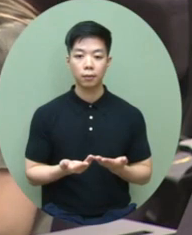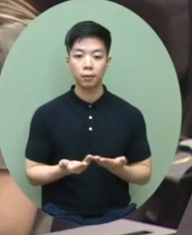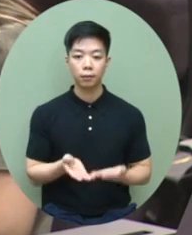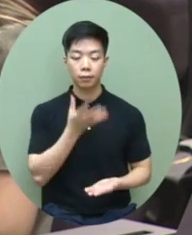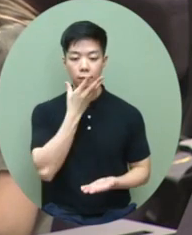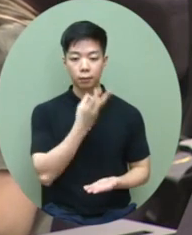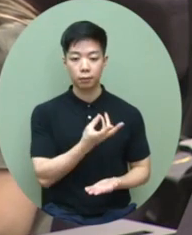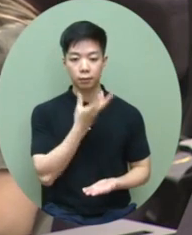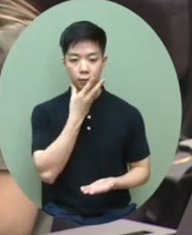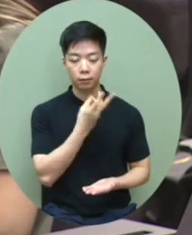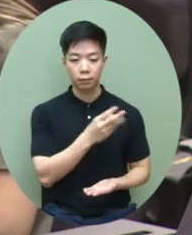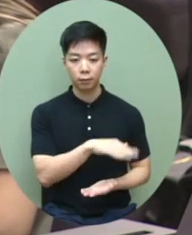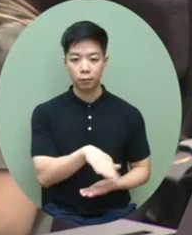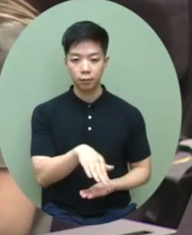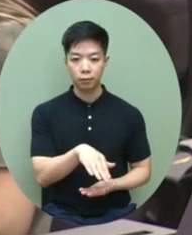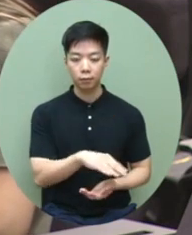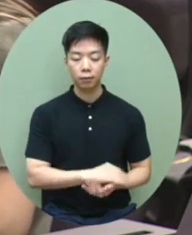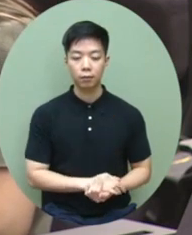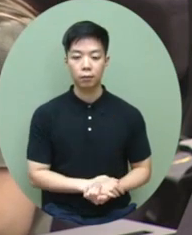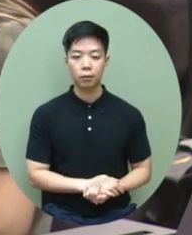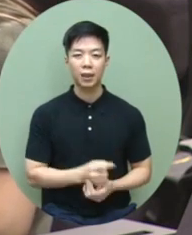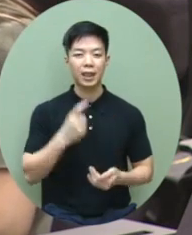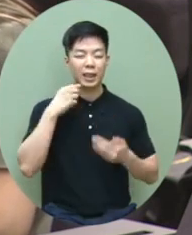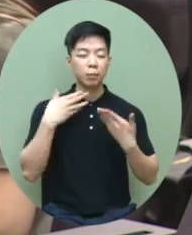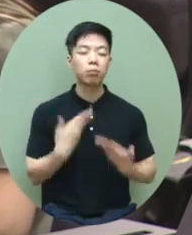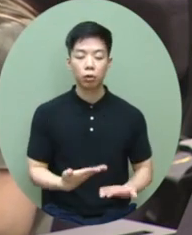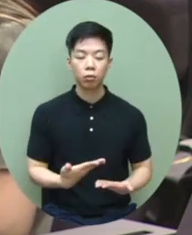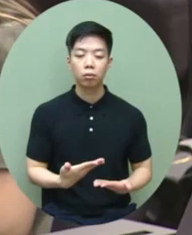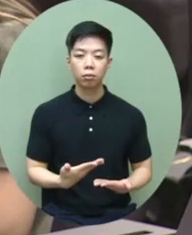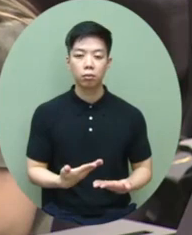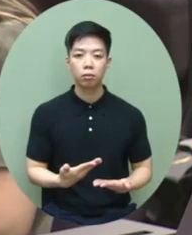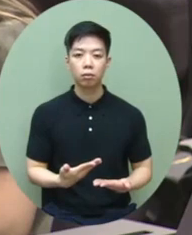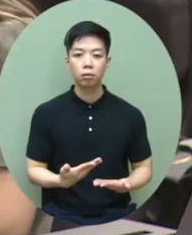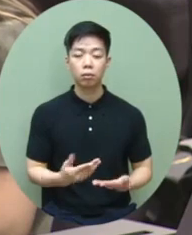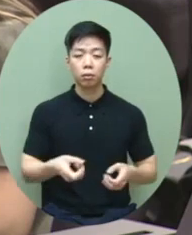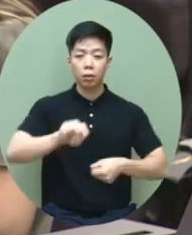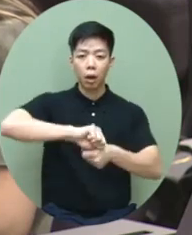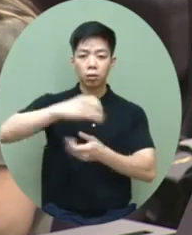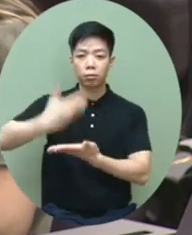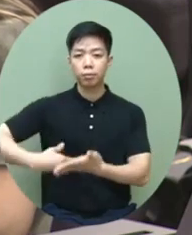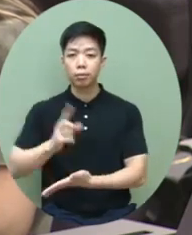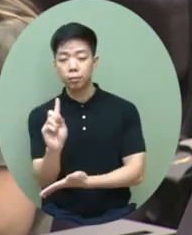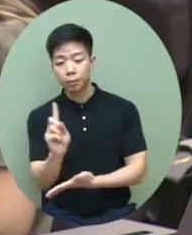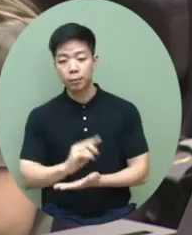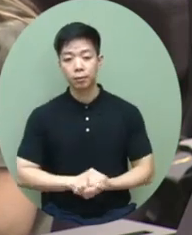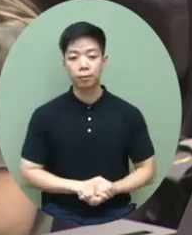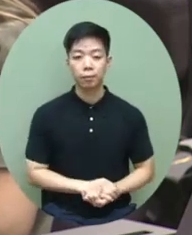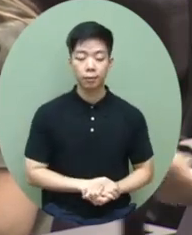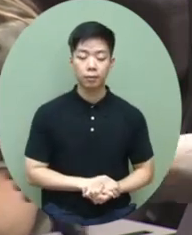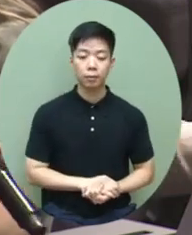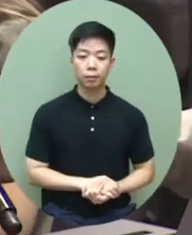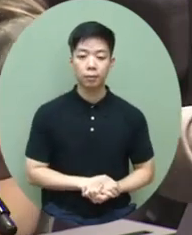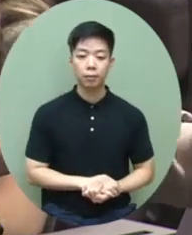And, like, is the proportion of young children having serious illnesses after an infection similar to that of the adults? Thank